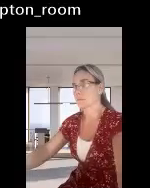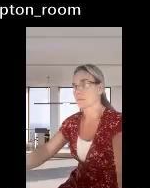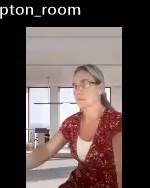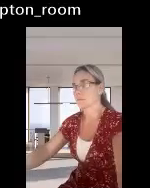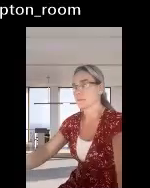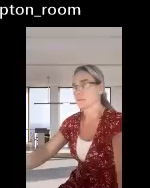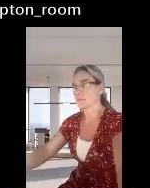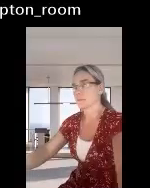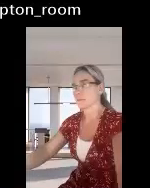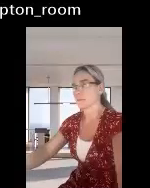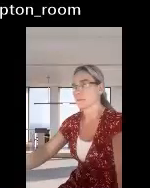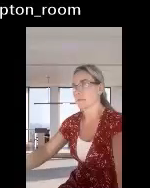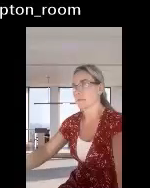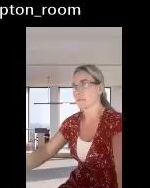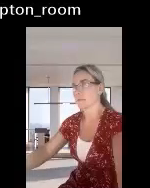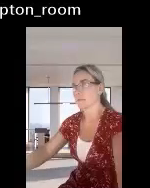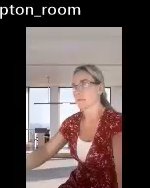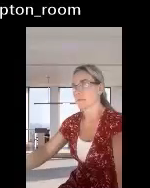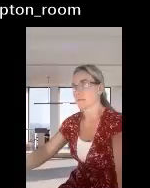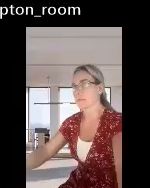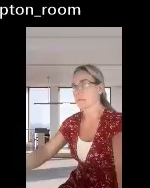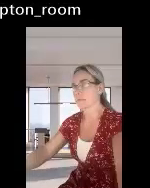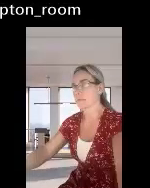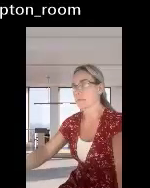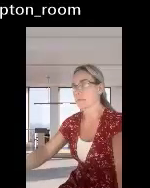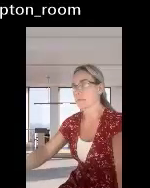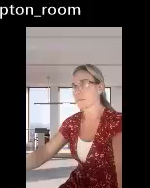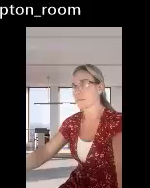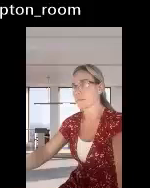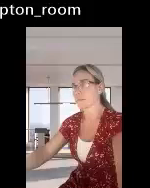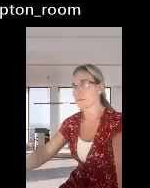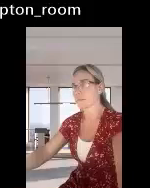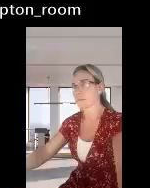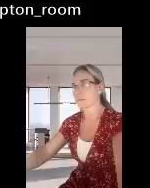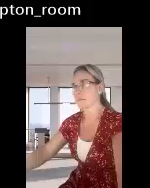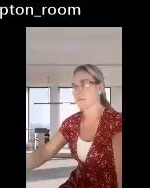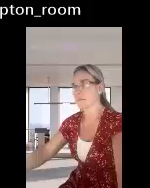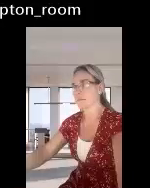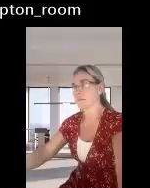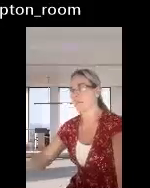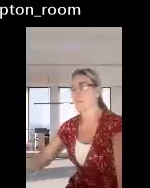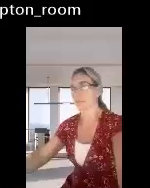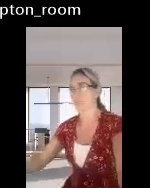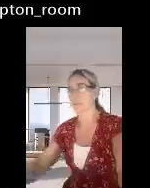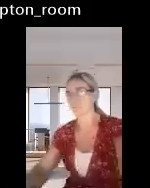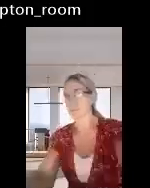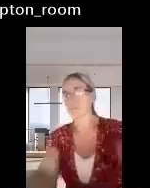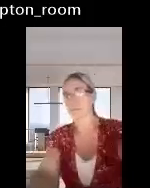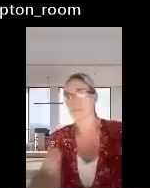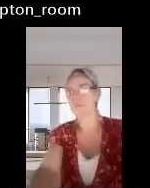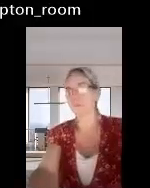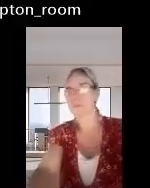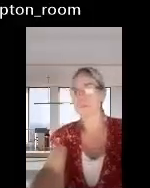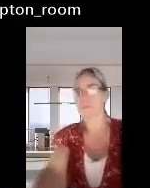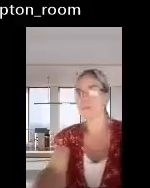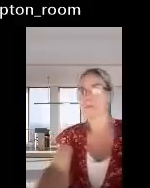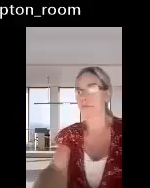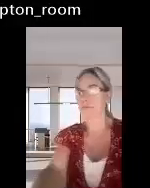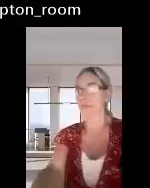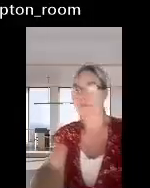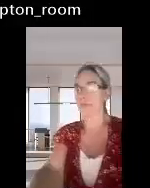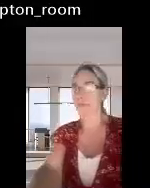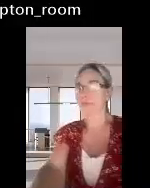AD Gill said that the revenue for transportation was put in revenue. So he